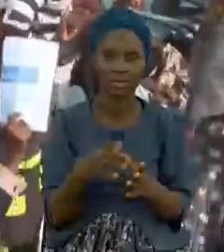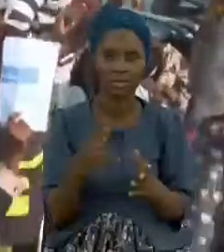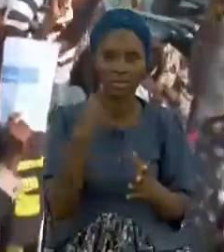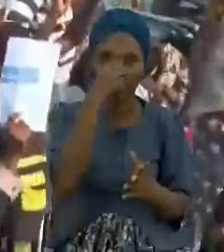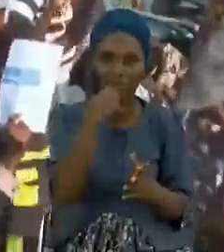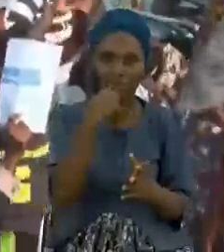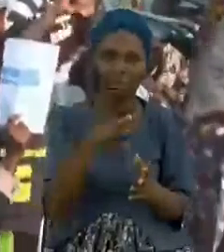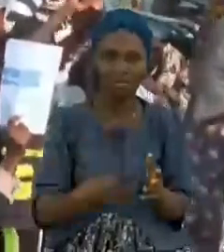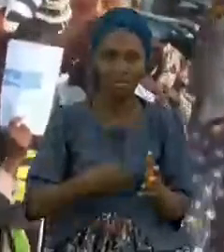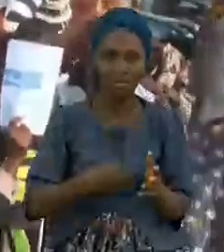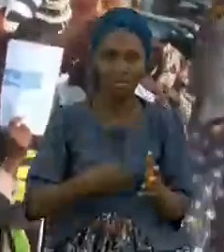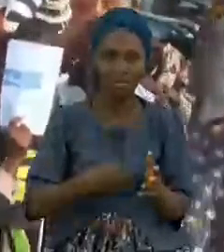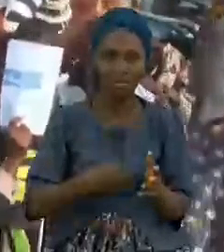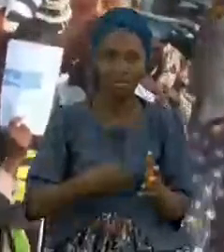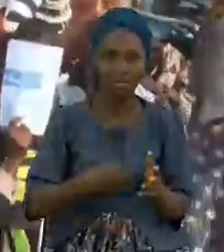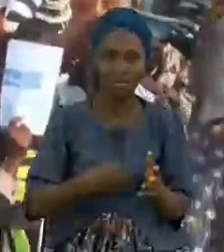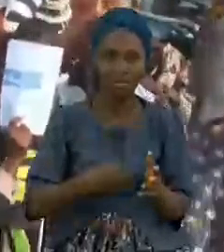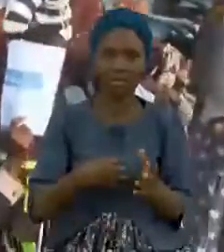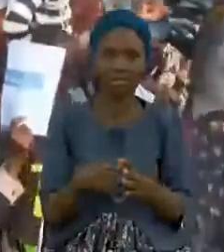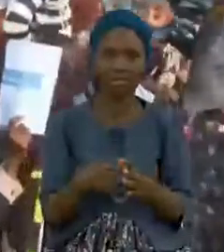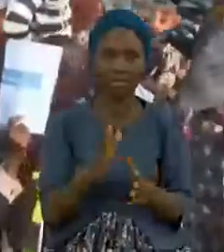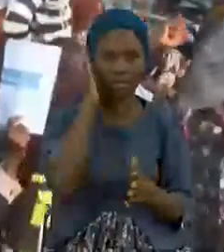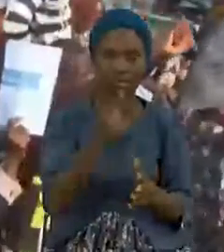your attitude will betray you.